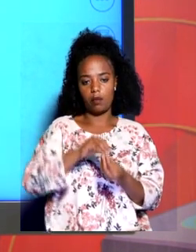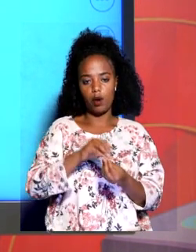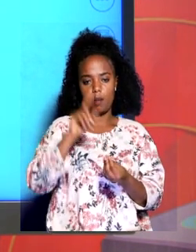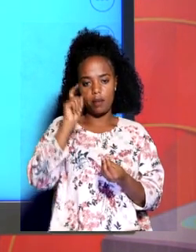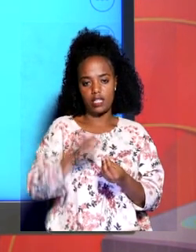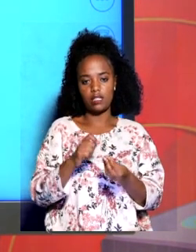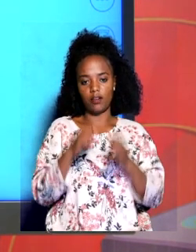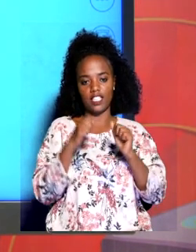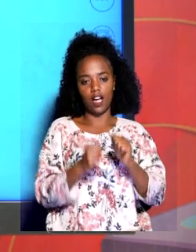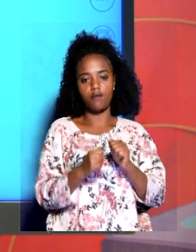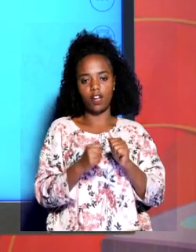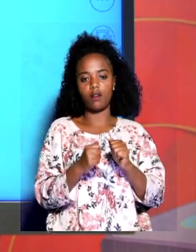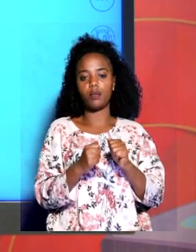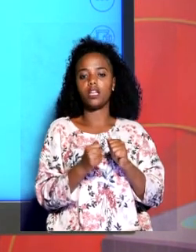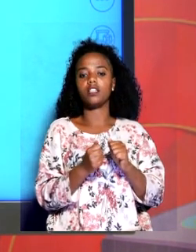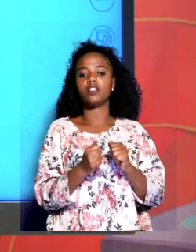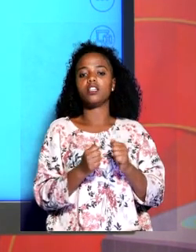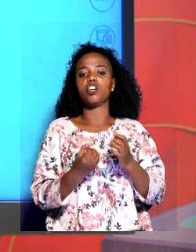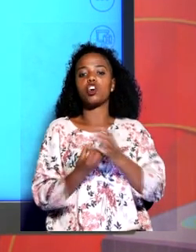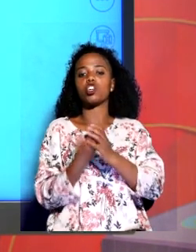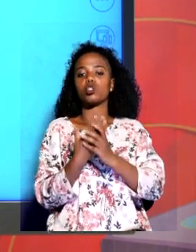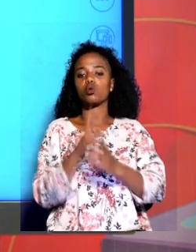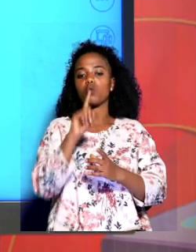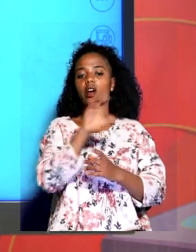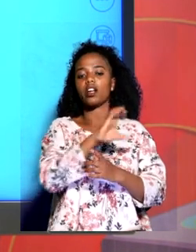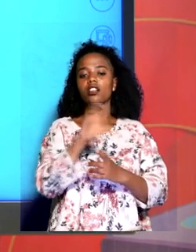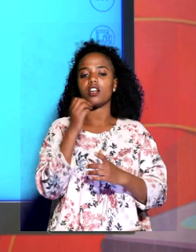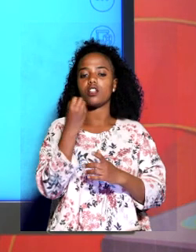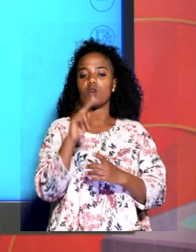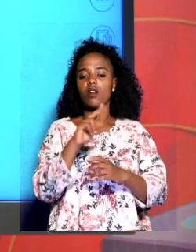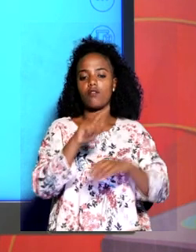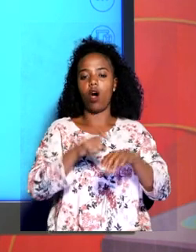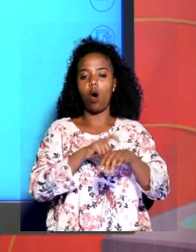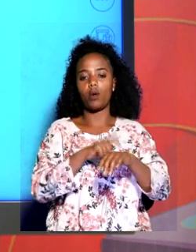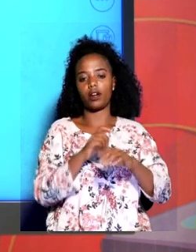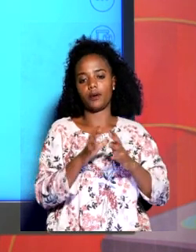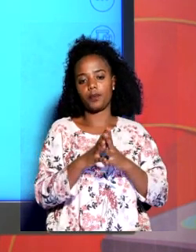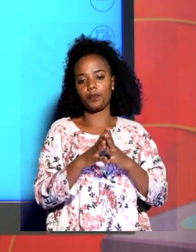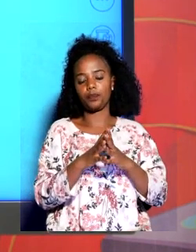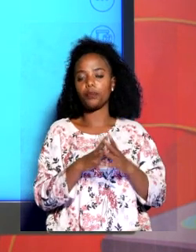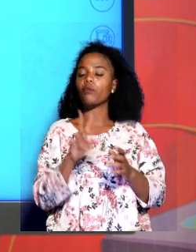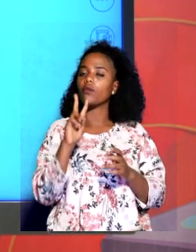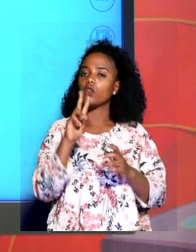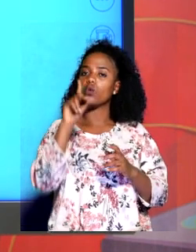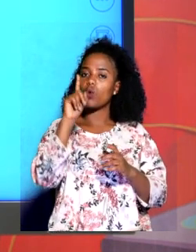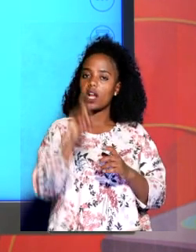the available resource 112 hours. Therefore, here you'll have this one, 2x